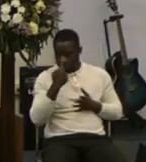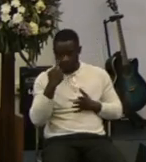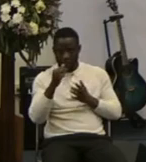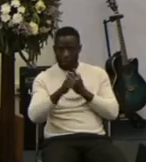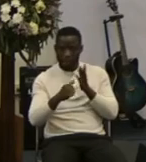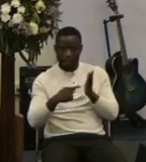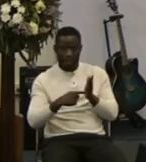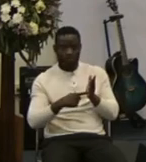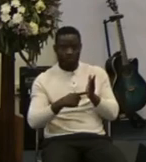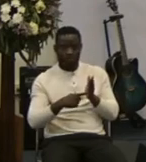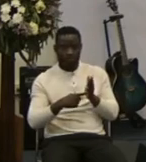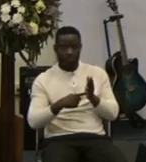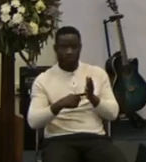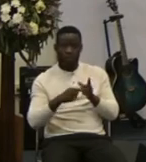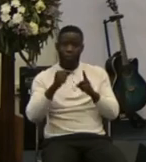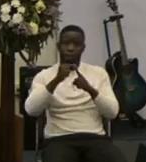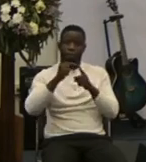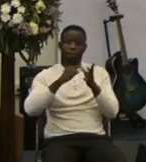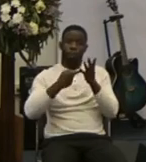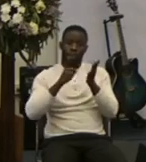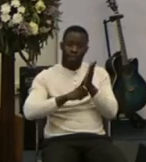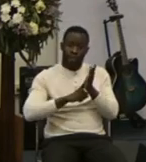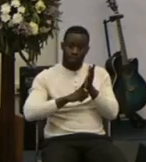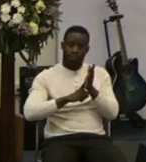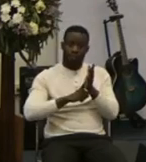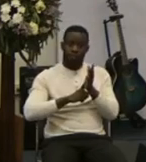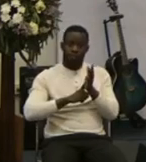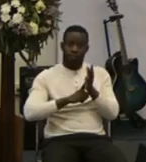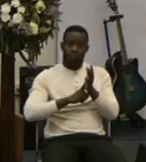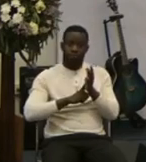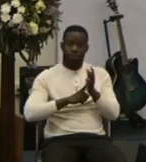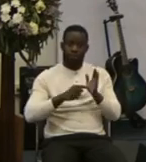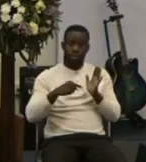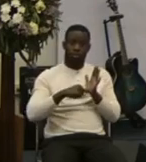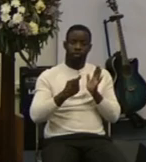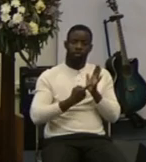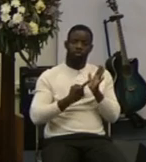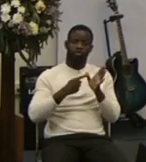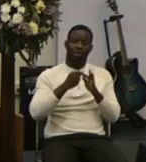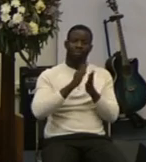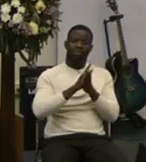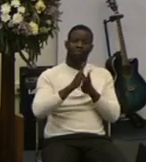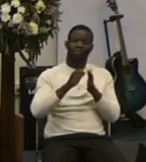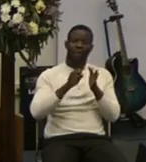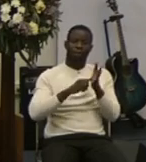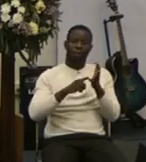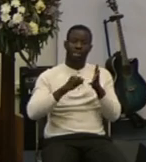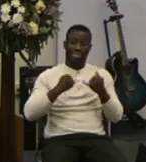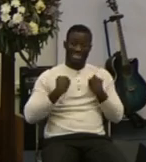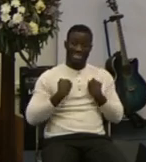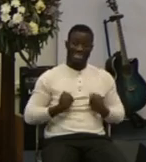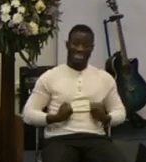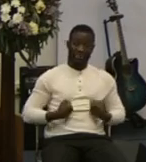We're told that Paul left Trophimus sick